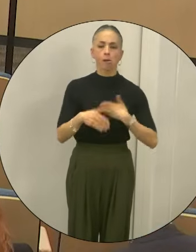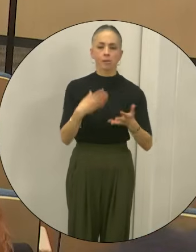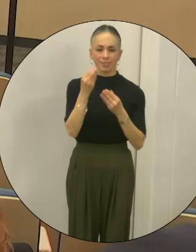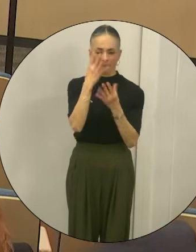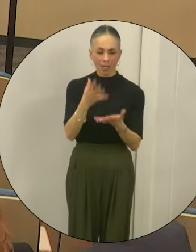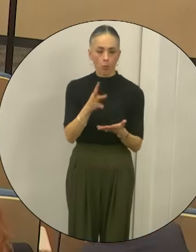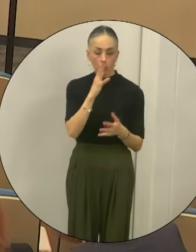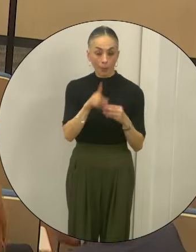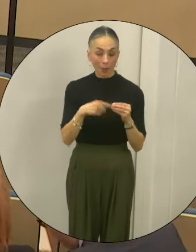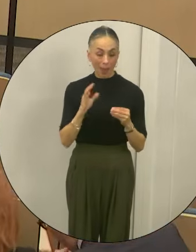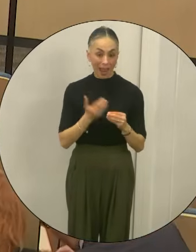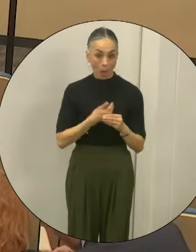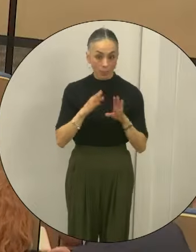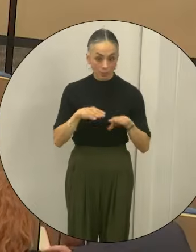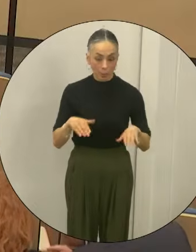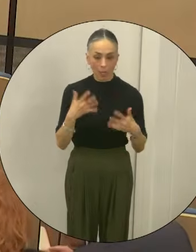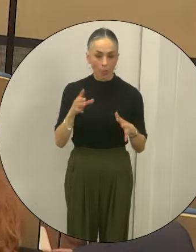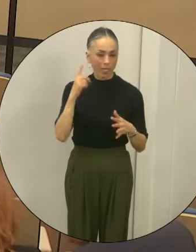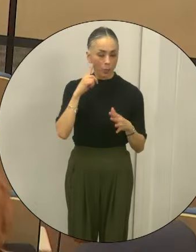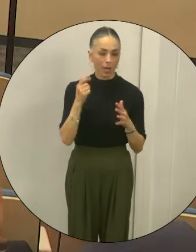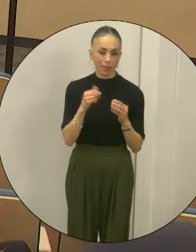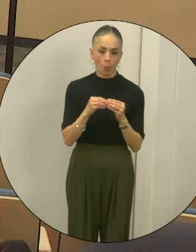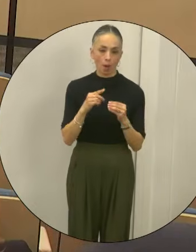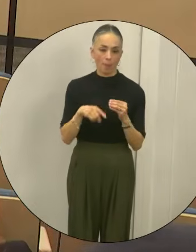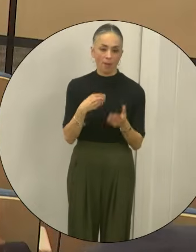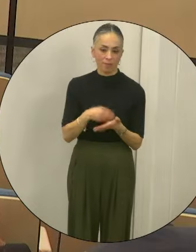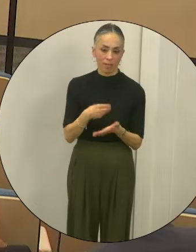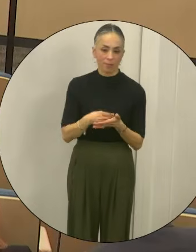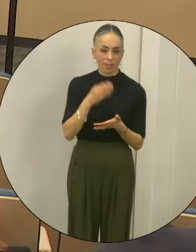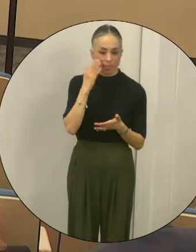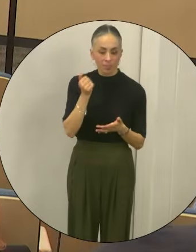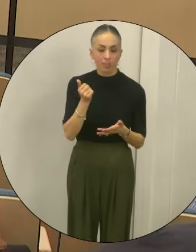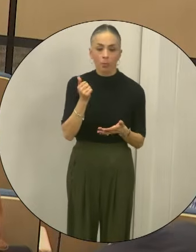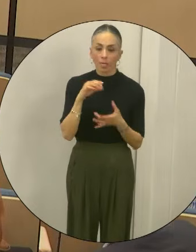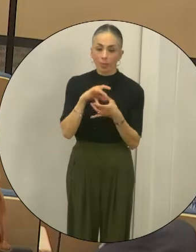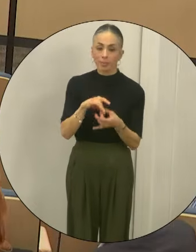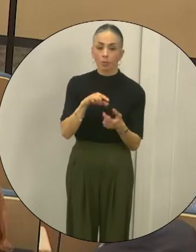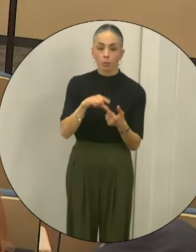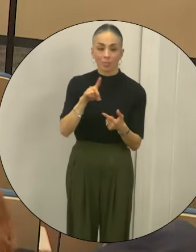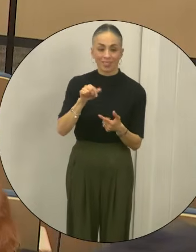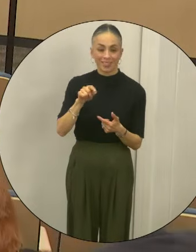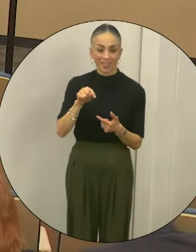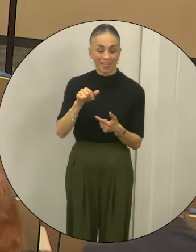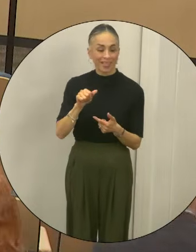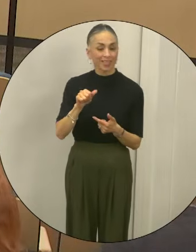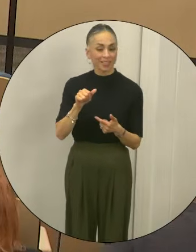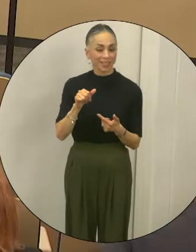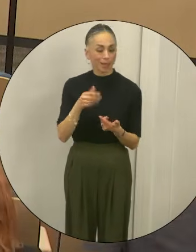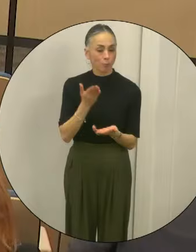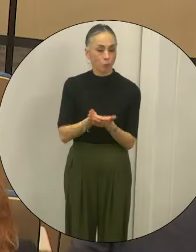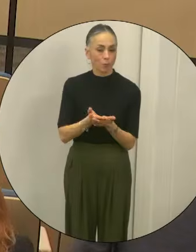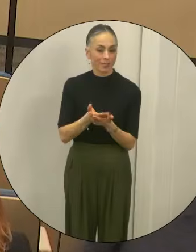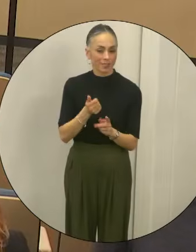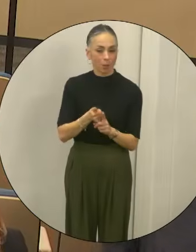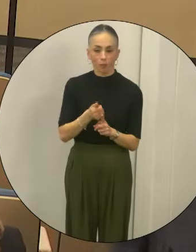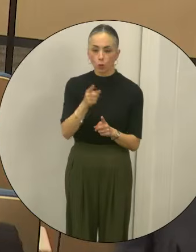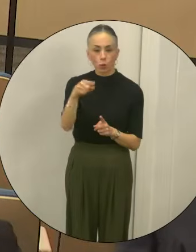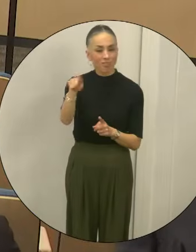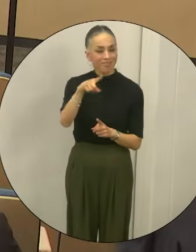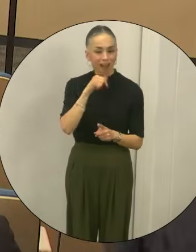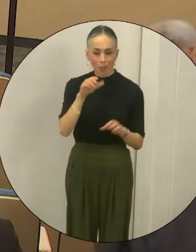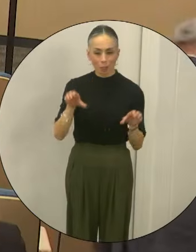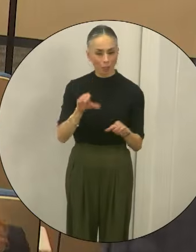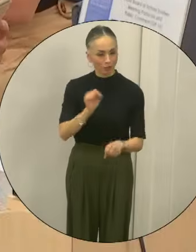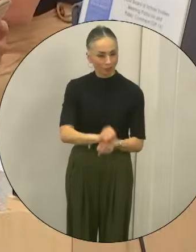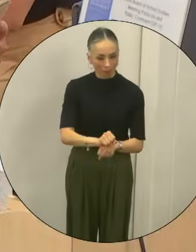children. I don't want to hear any more about the funding, because when it comes down to the data proves itself that you guys are not doing your